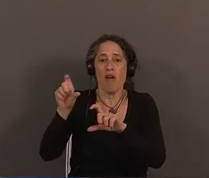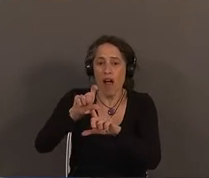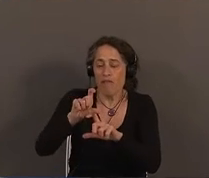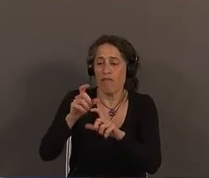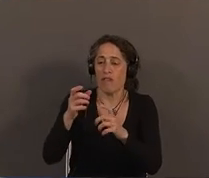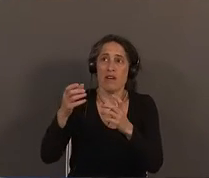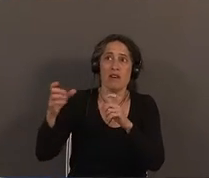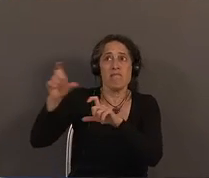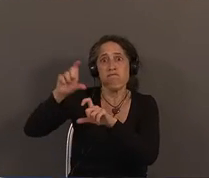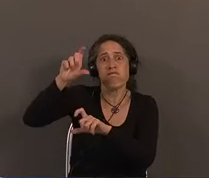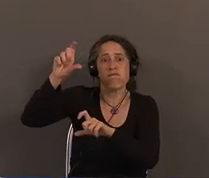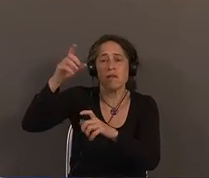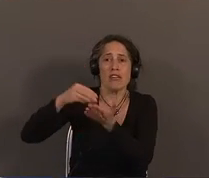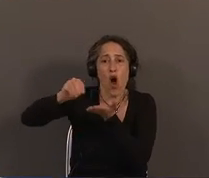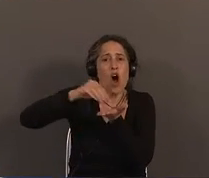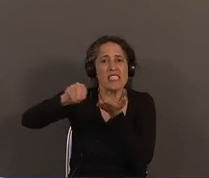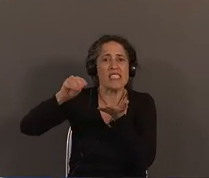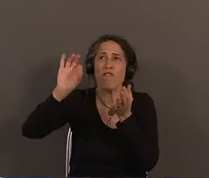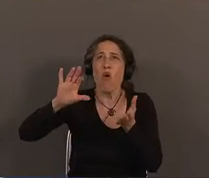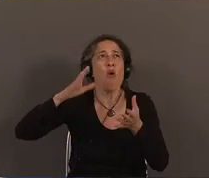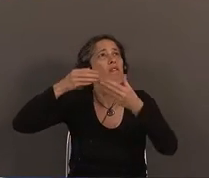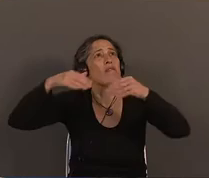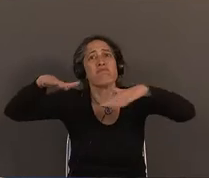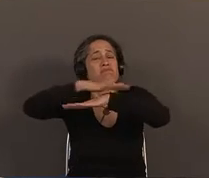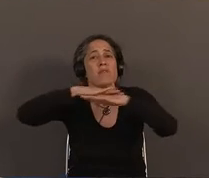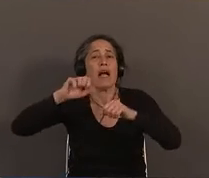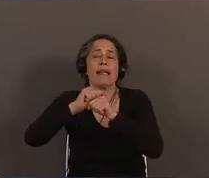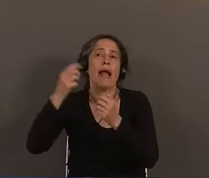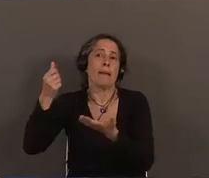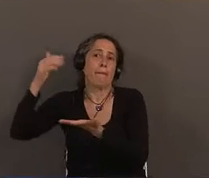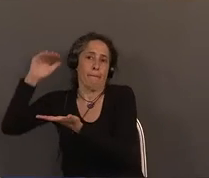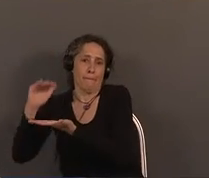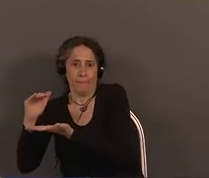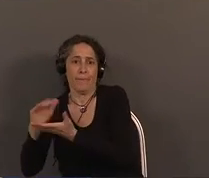Now, in Europe, we have many operators with the network